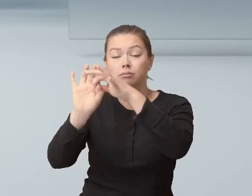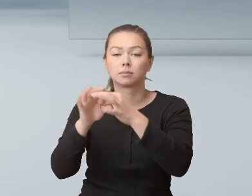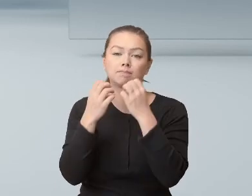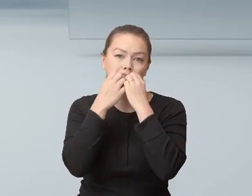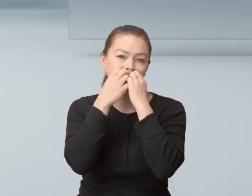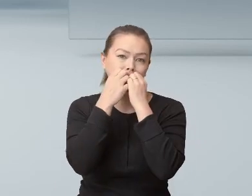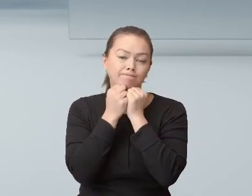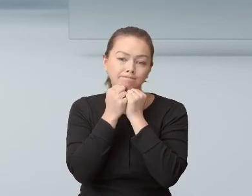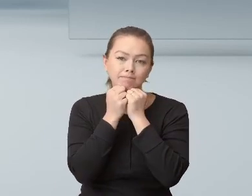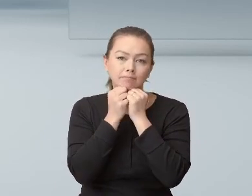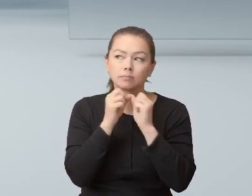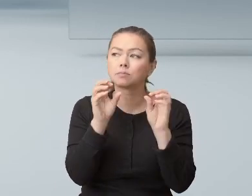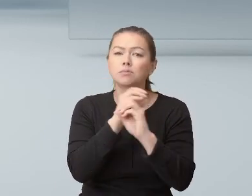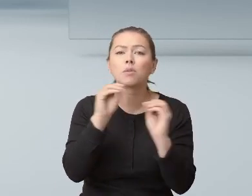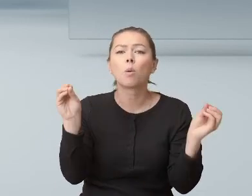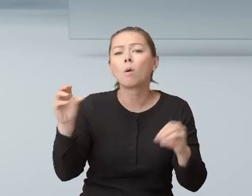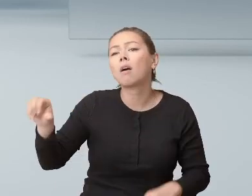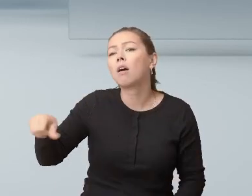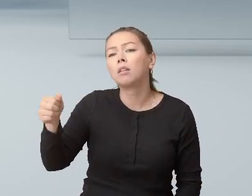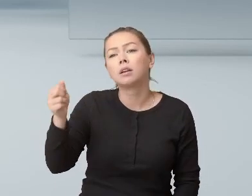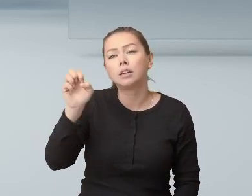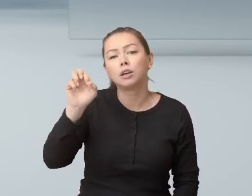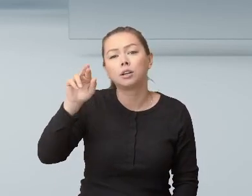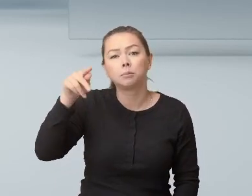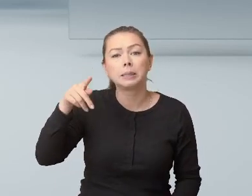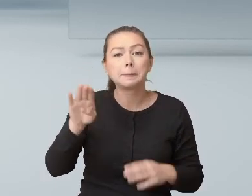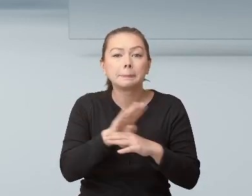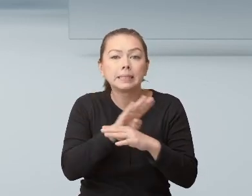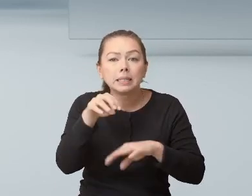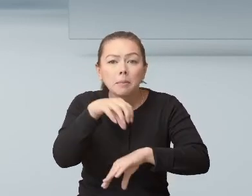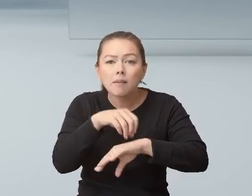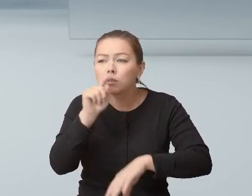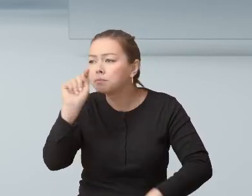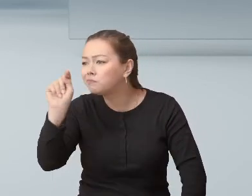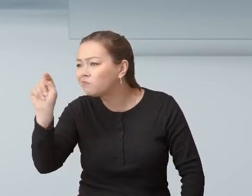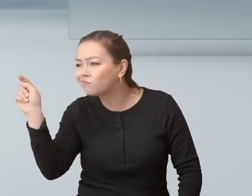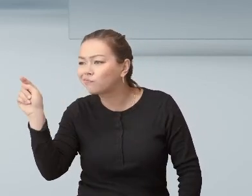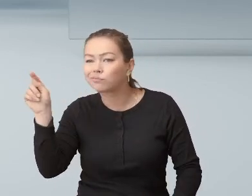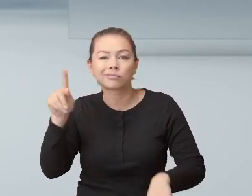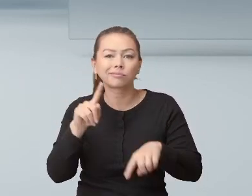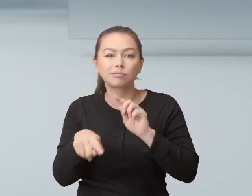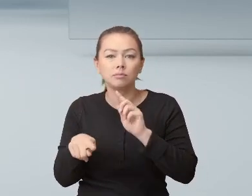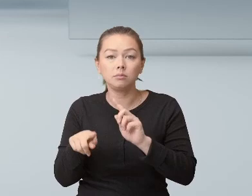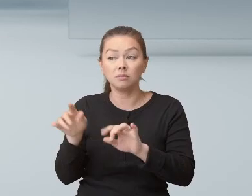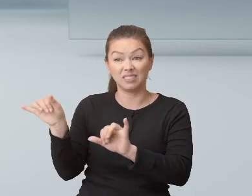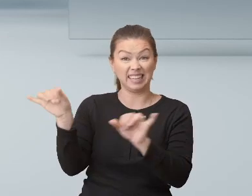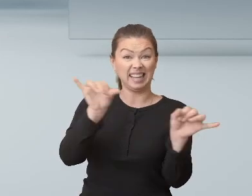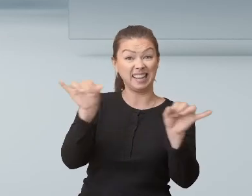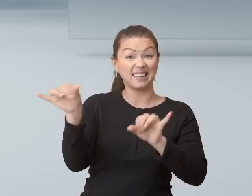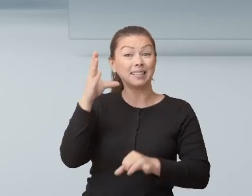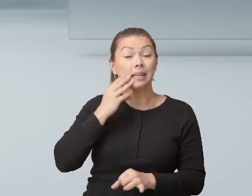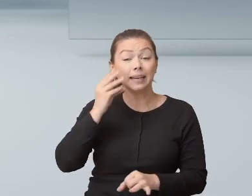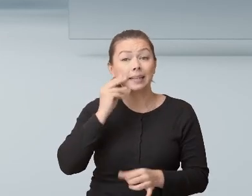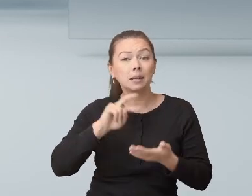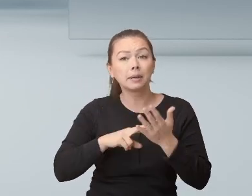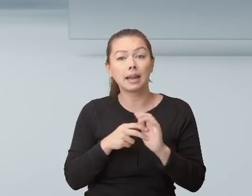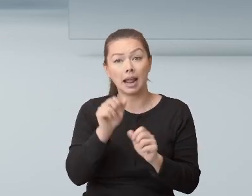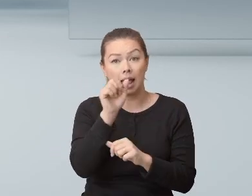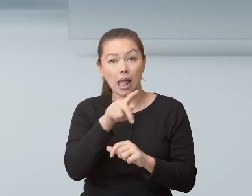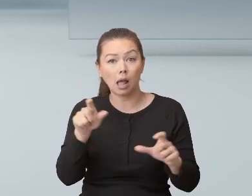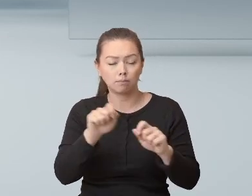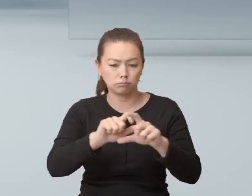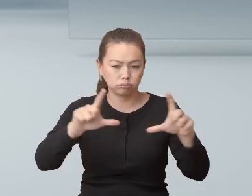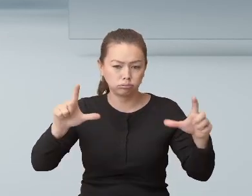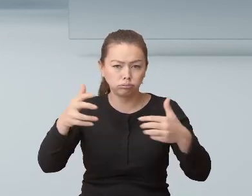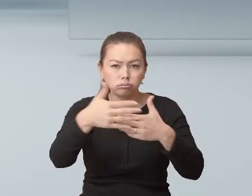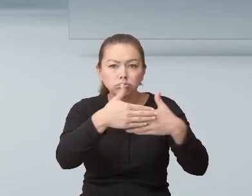ERP platform, business system platform out there that can produce the seamless experience for users moving between these applications and